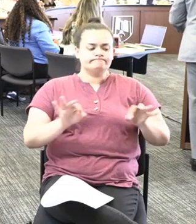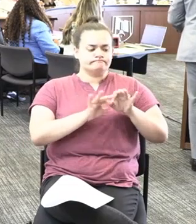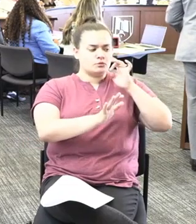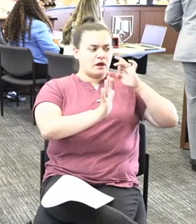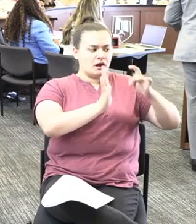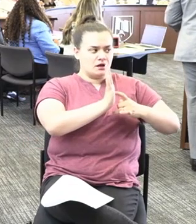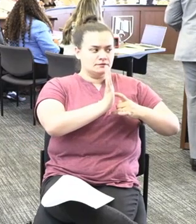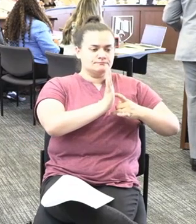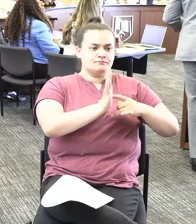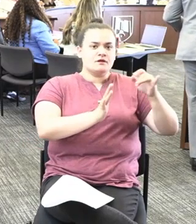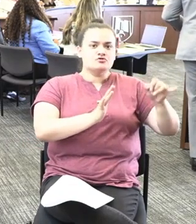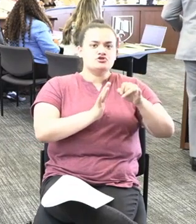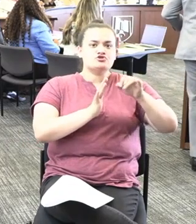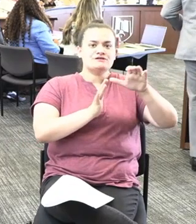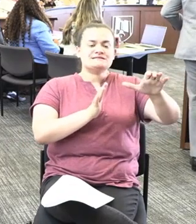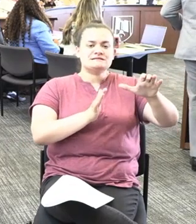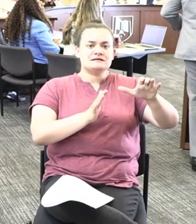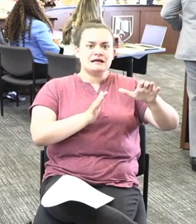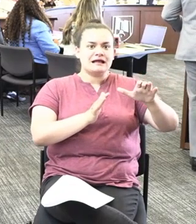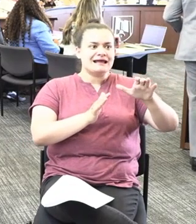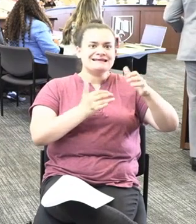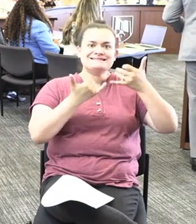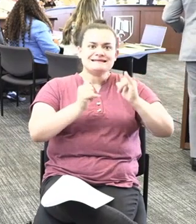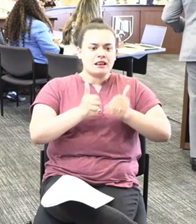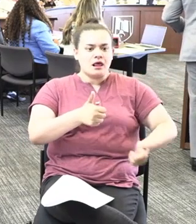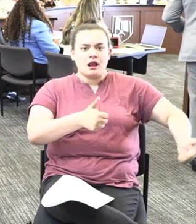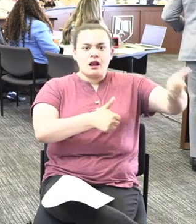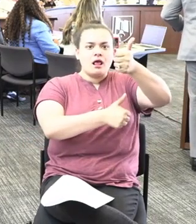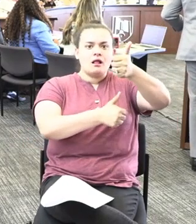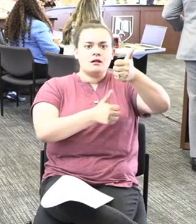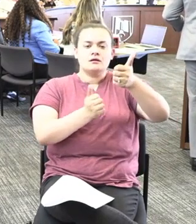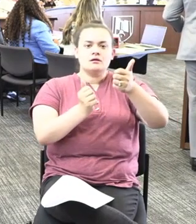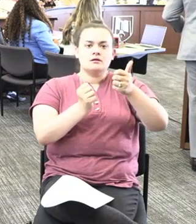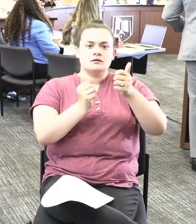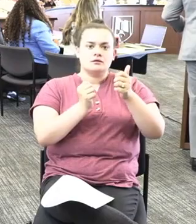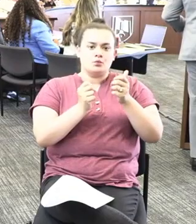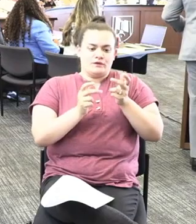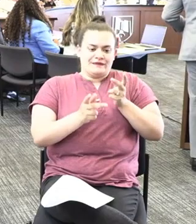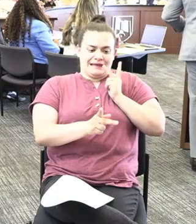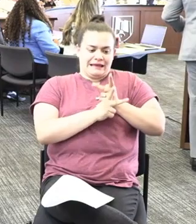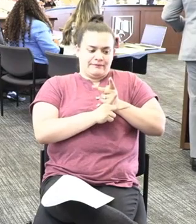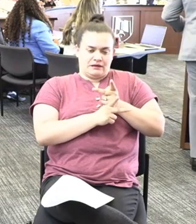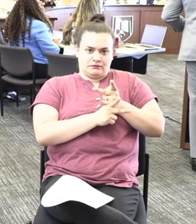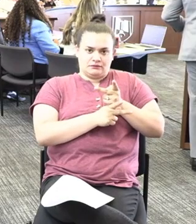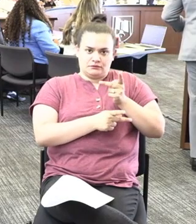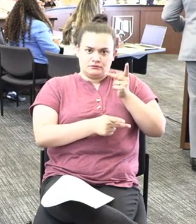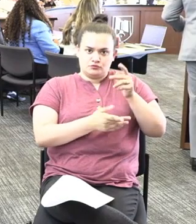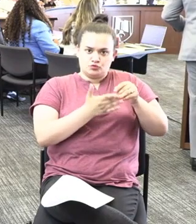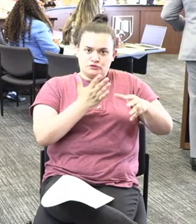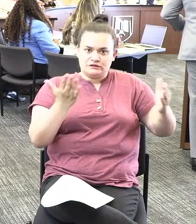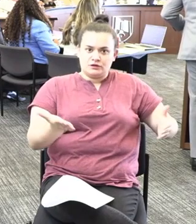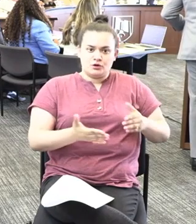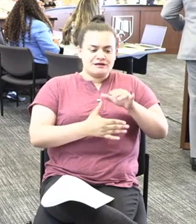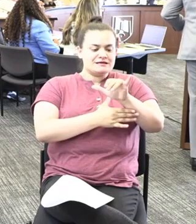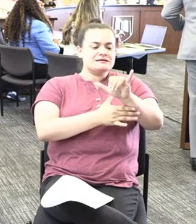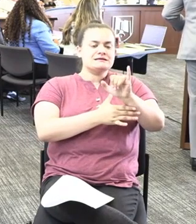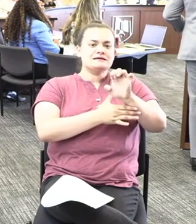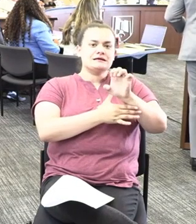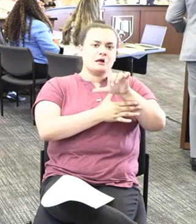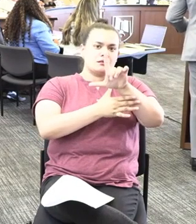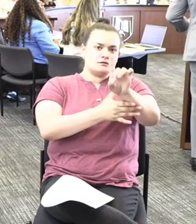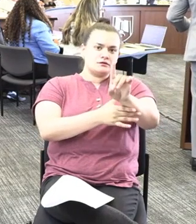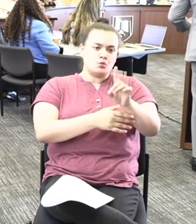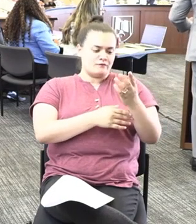that JJC remains ahead of the game in regarding the yields. Back in 2021, our yield was